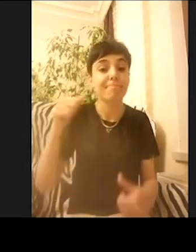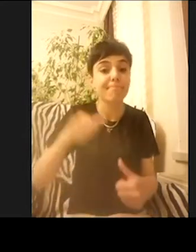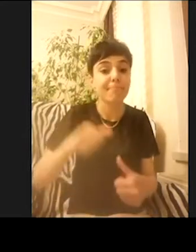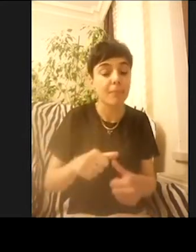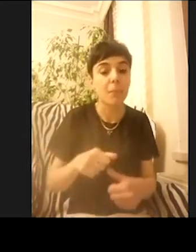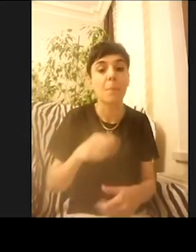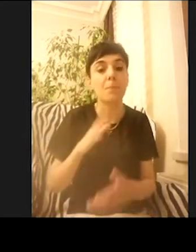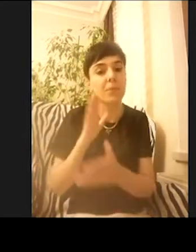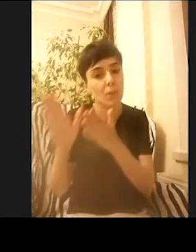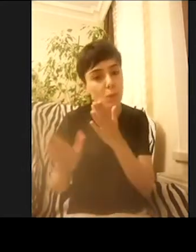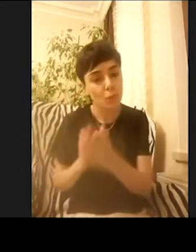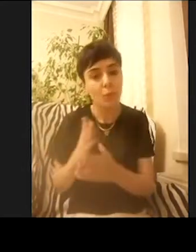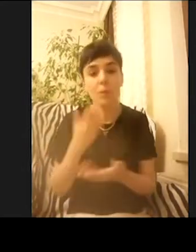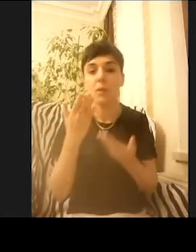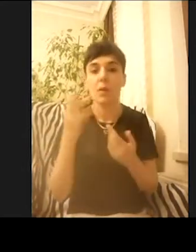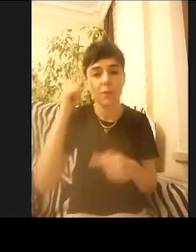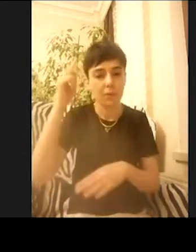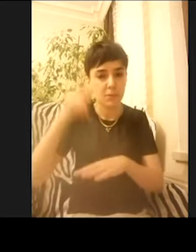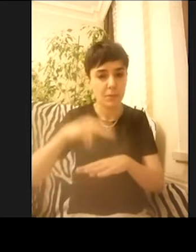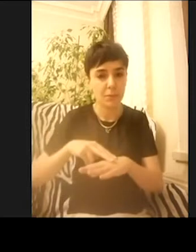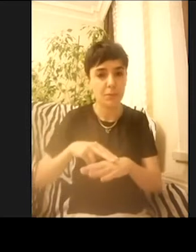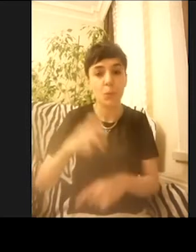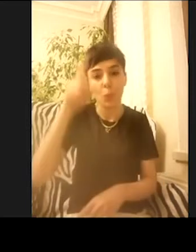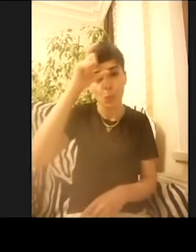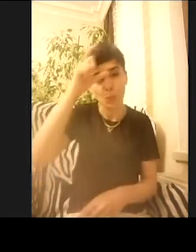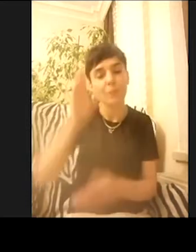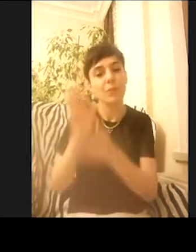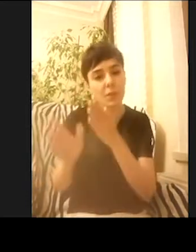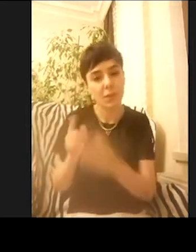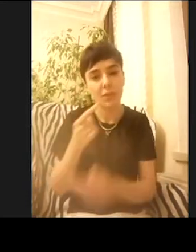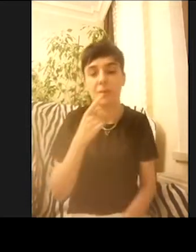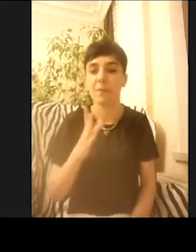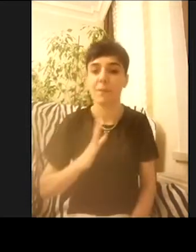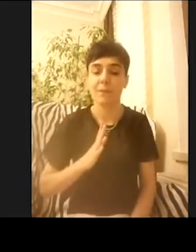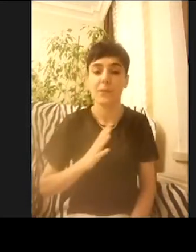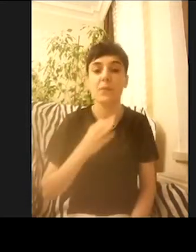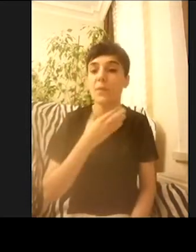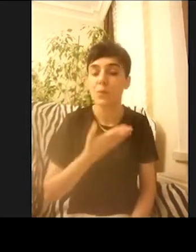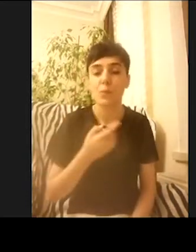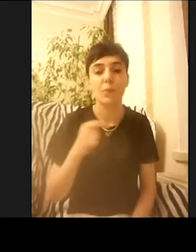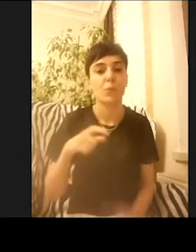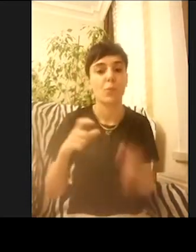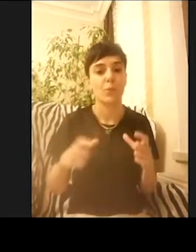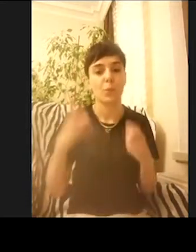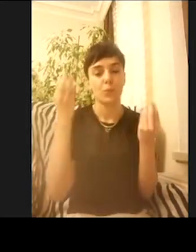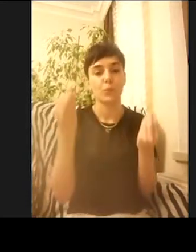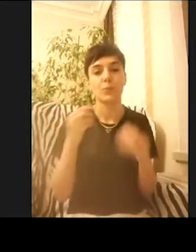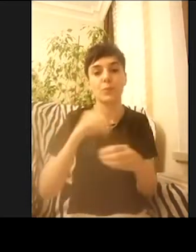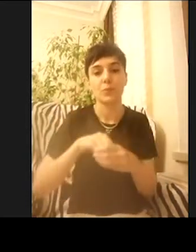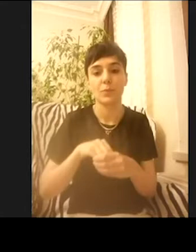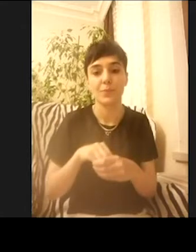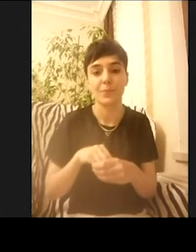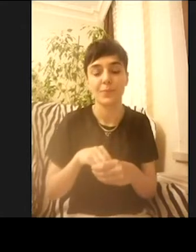interpretation. Thank you so much for being here. And I should also give an audio description of myself. I'm a white